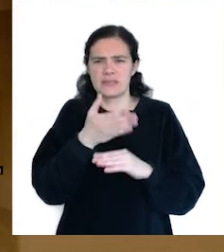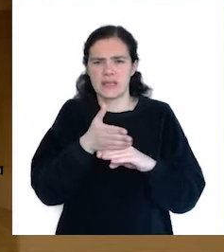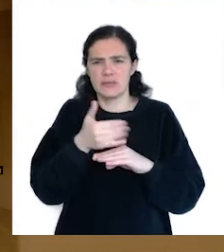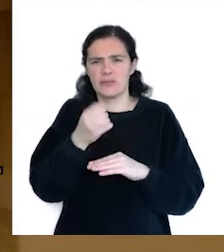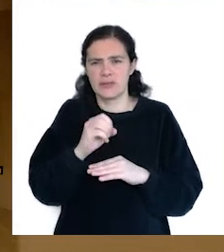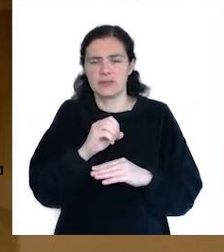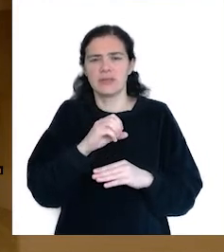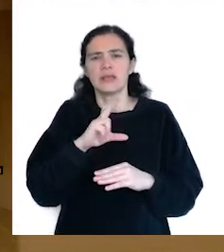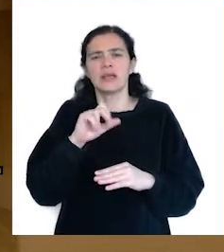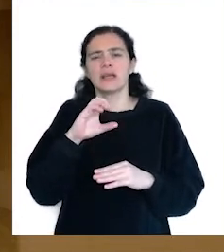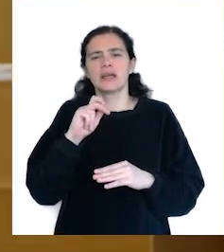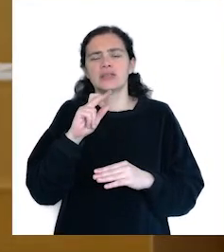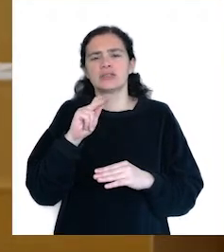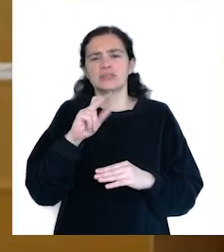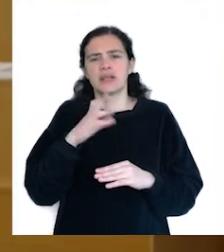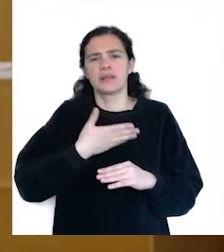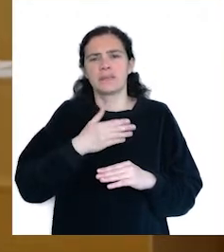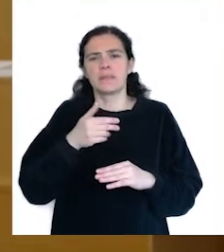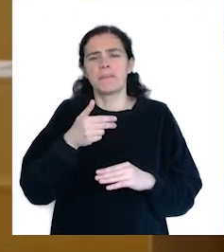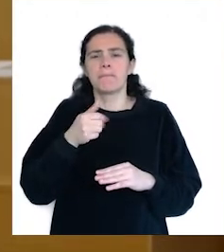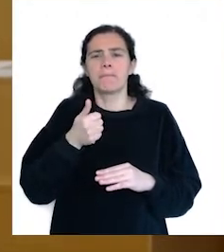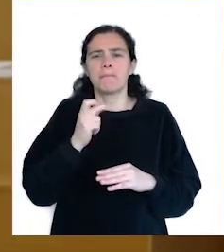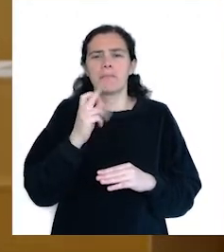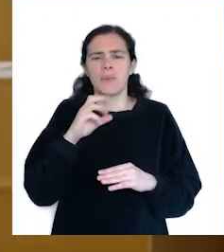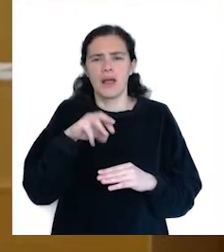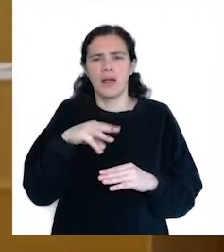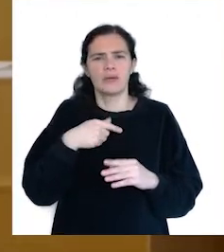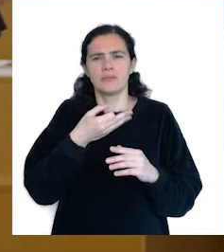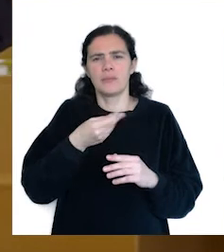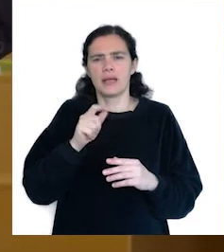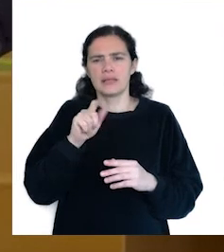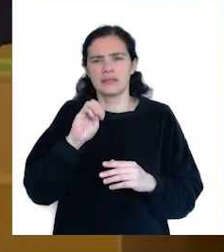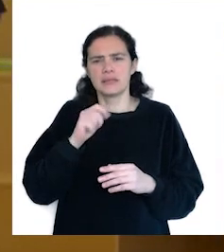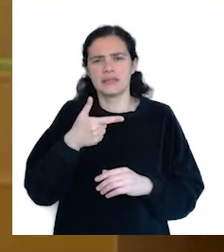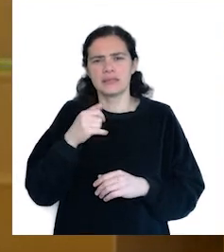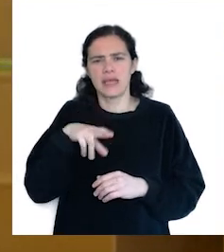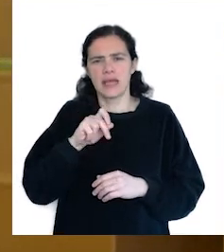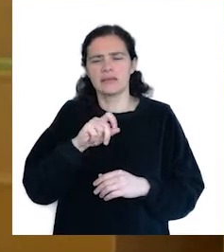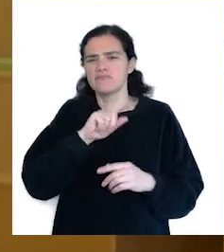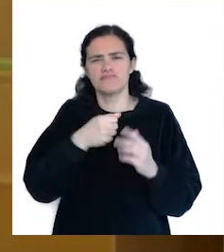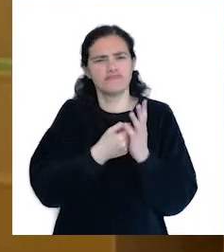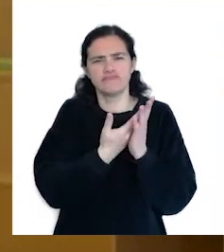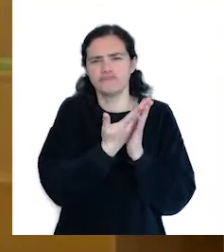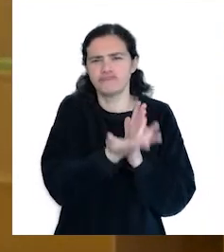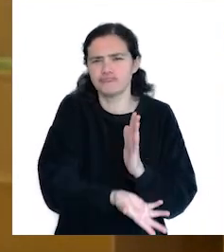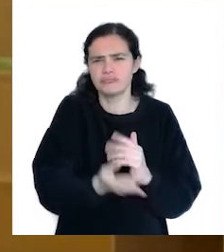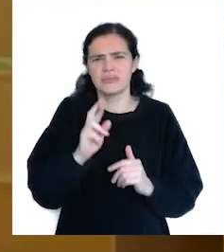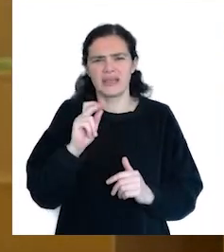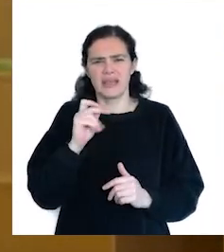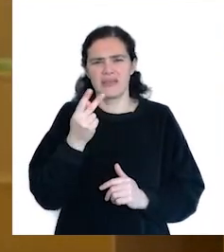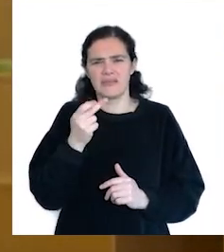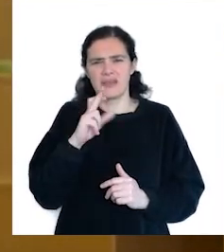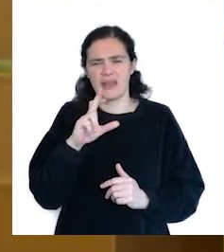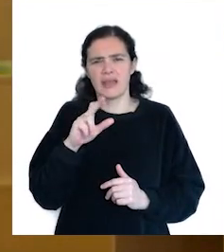the mid-20th century. Trisha Brown, Charlemagne Palestine, Yvonne Reiner for